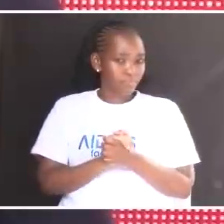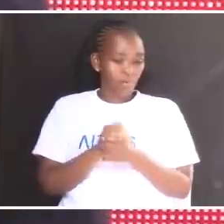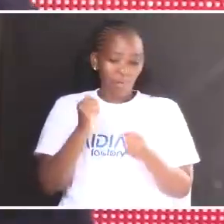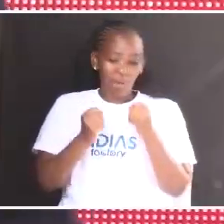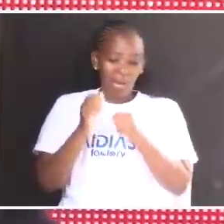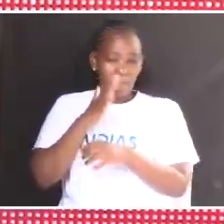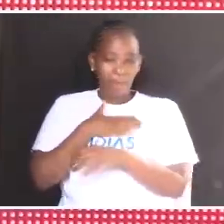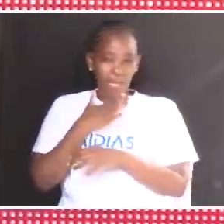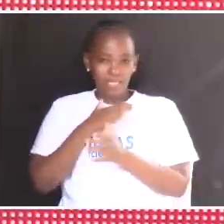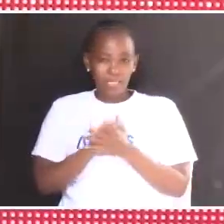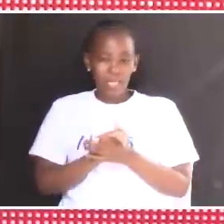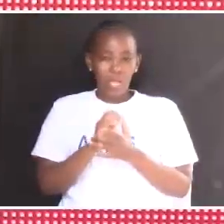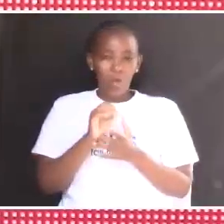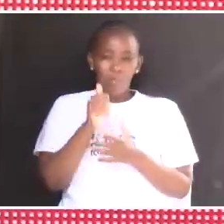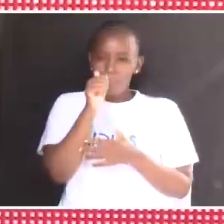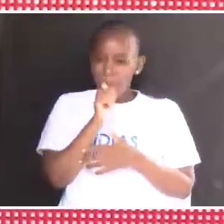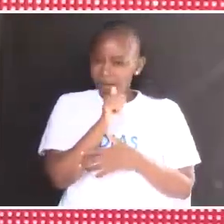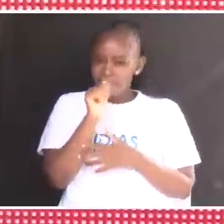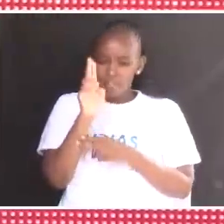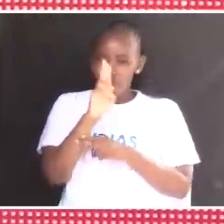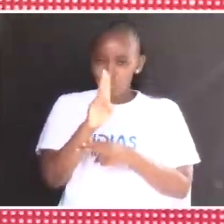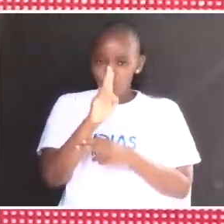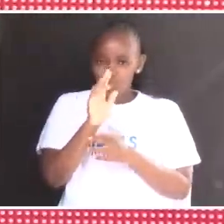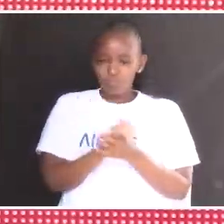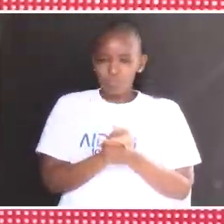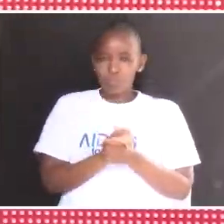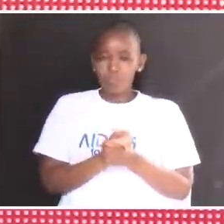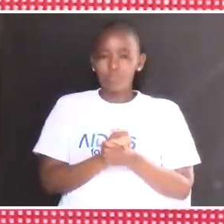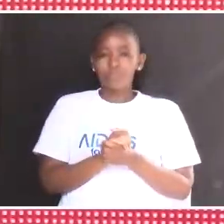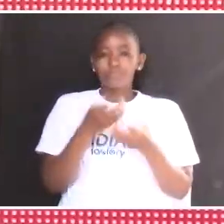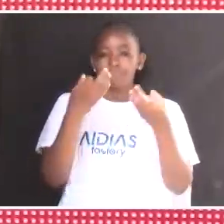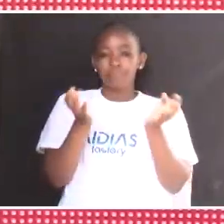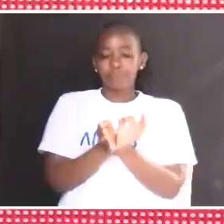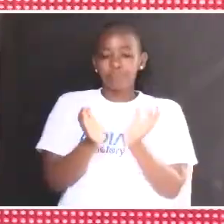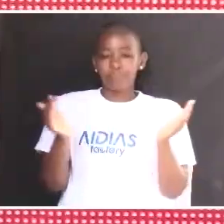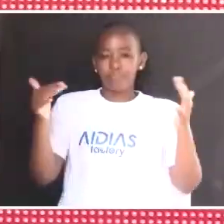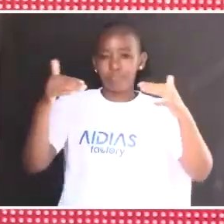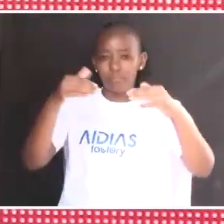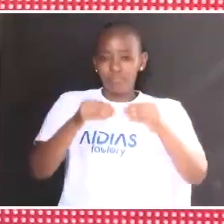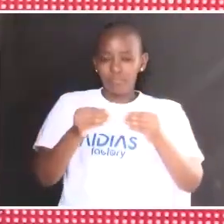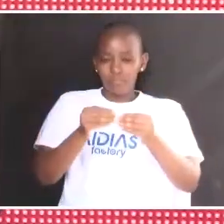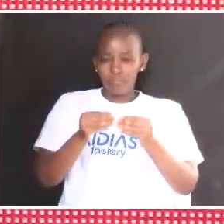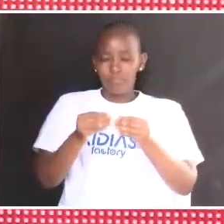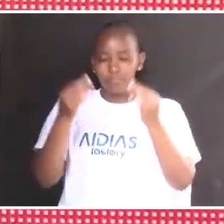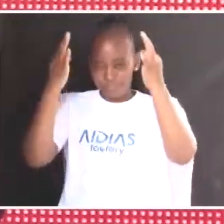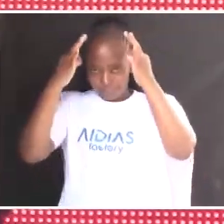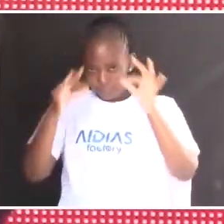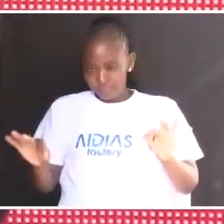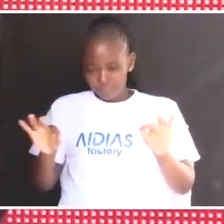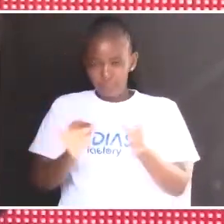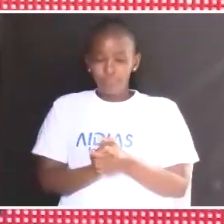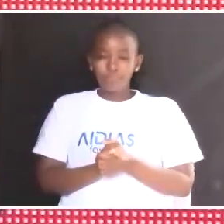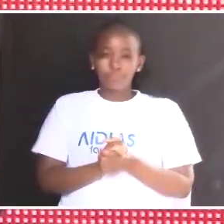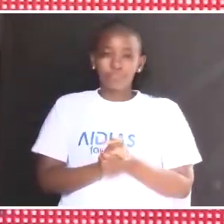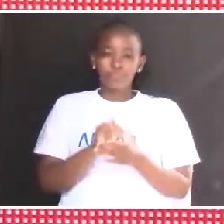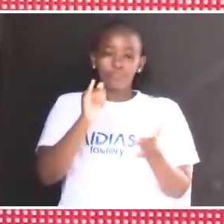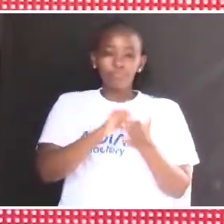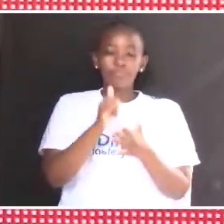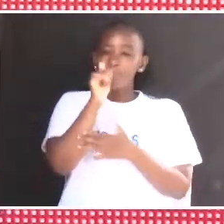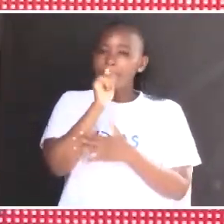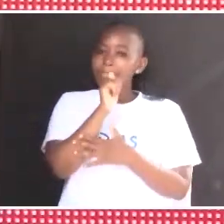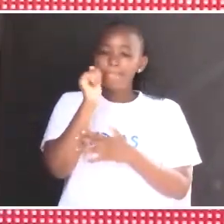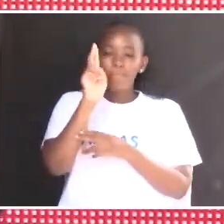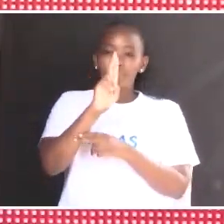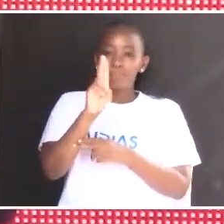gari, ama natumia wimbo yako kwa a family gathering, a wedding, or something like that. That is private